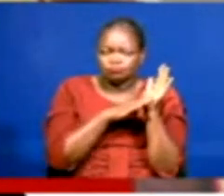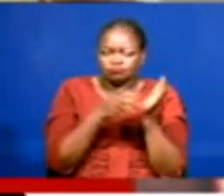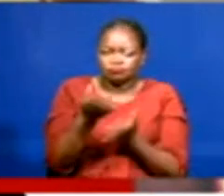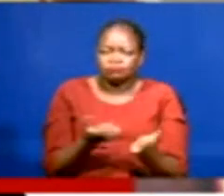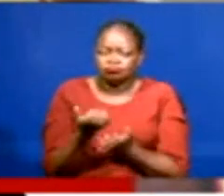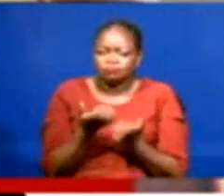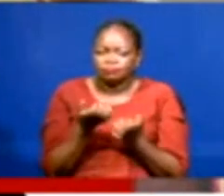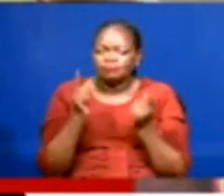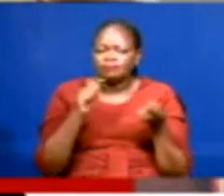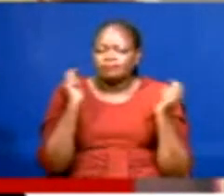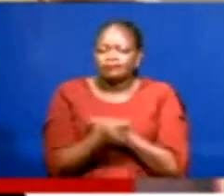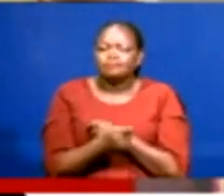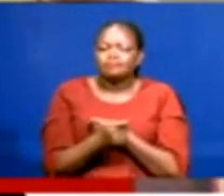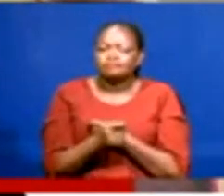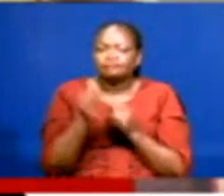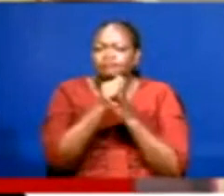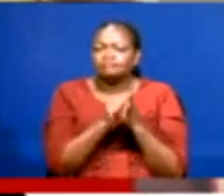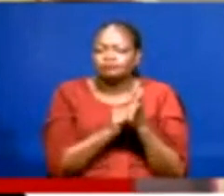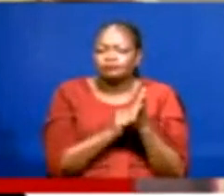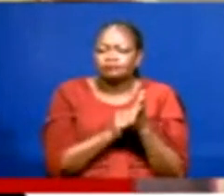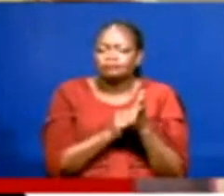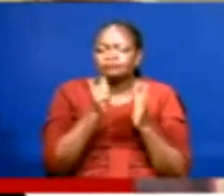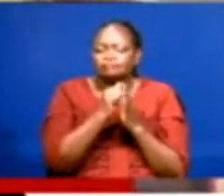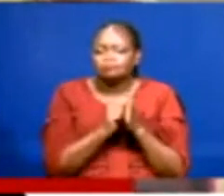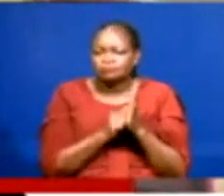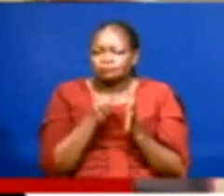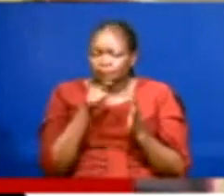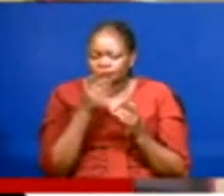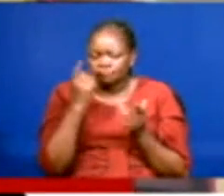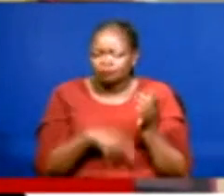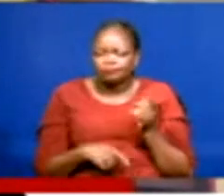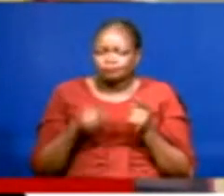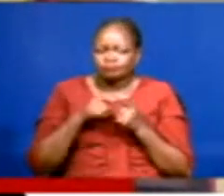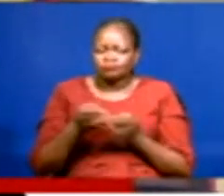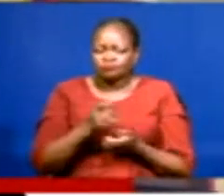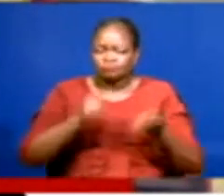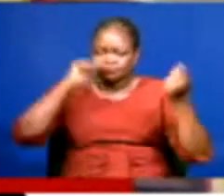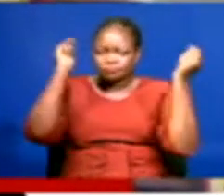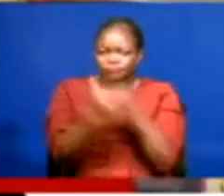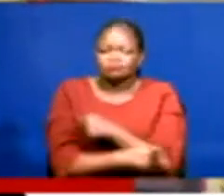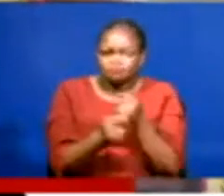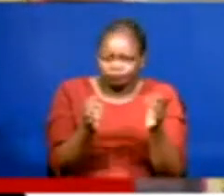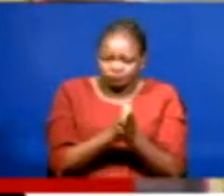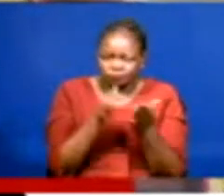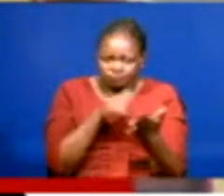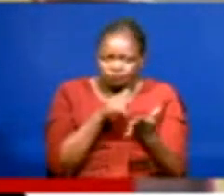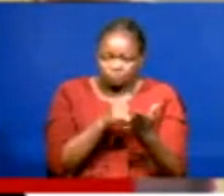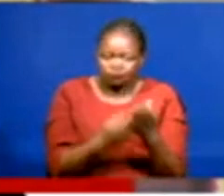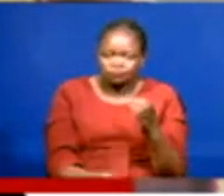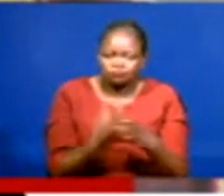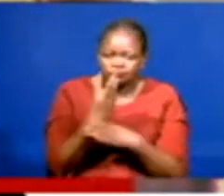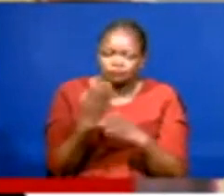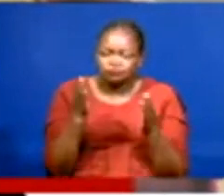economic transformation agenda. The agenda is geared towards economic turnaround and inclusive growth